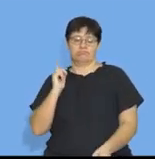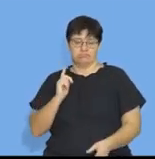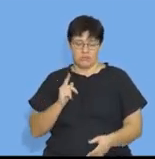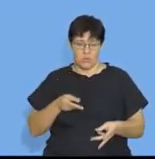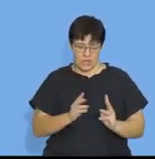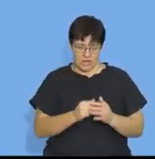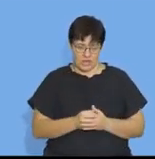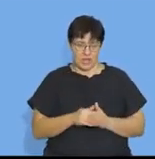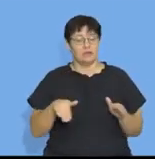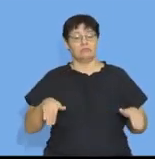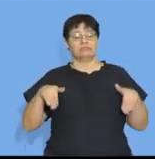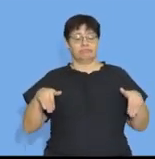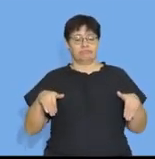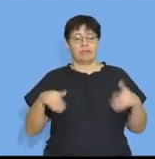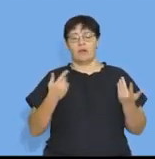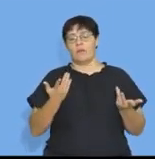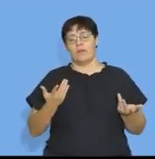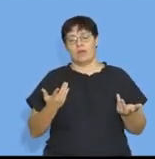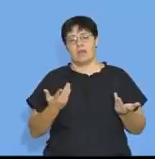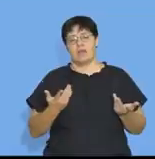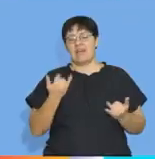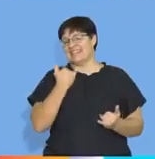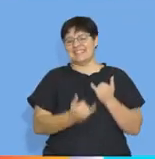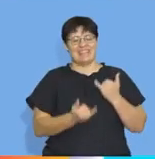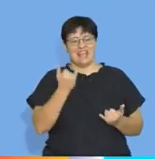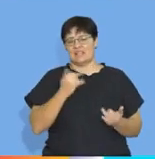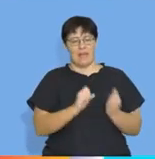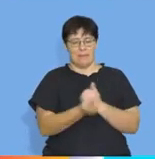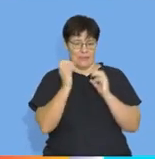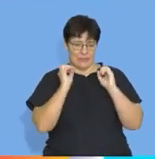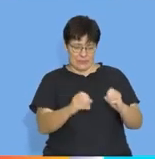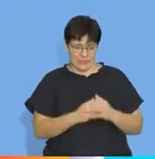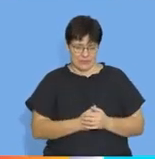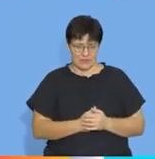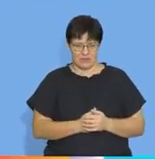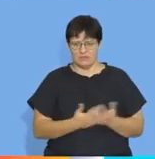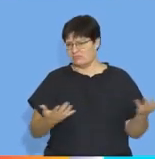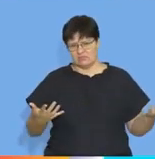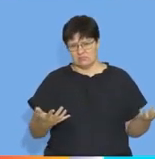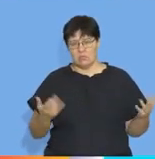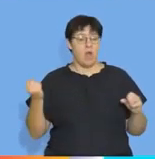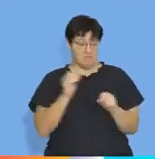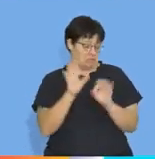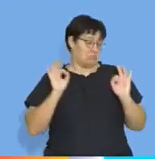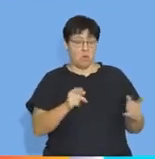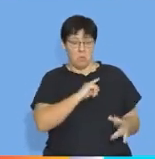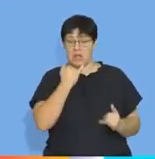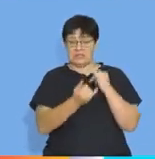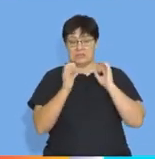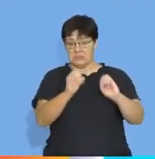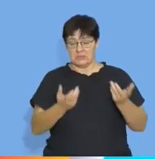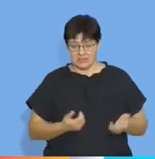withdrawal method. And abstinence essentially is a method where no sexual intercourse takes place, and obviously it's the most effective